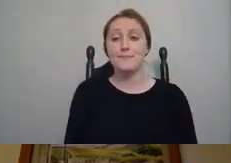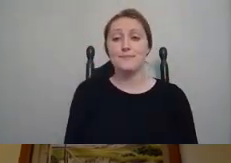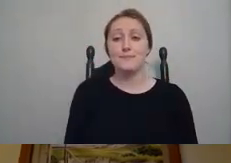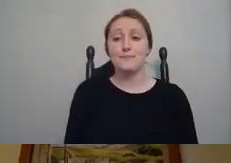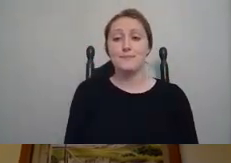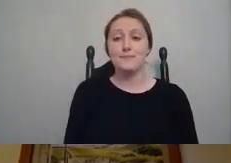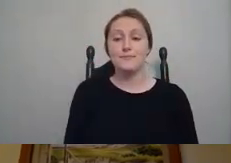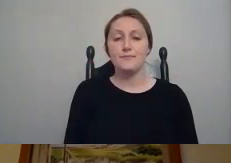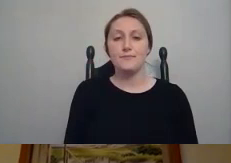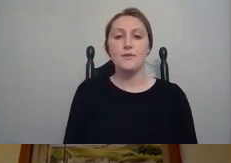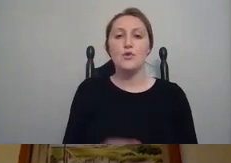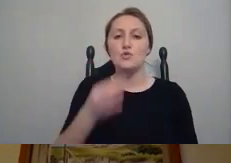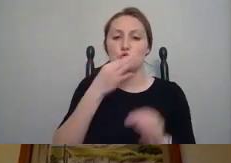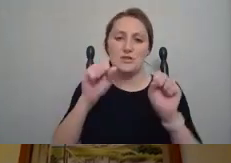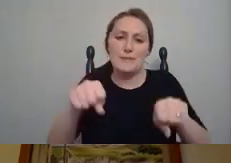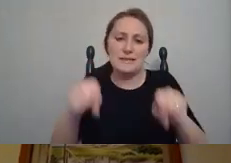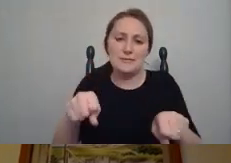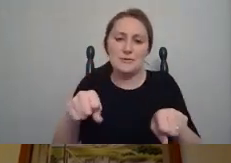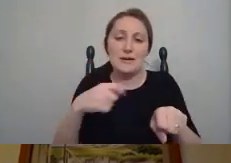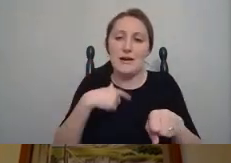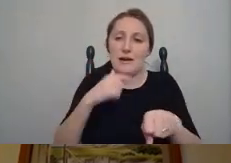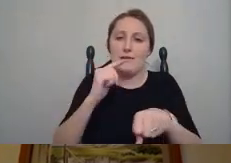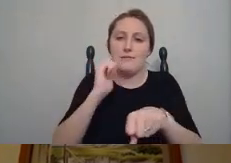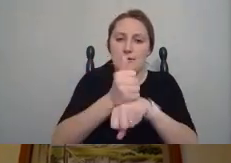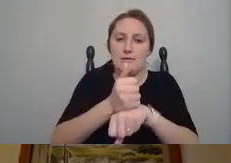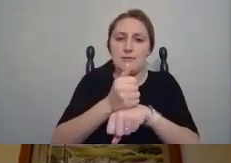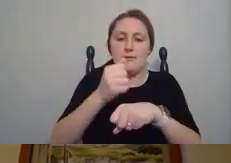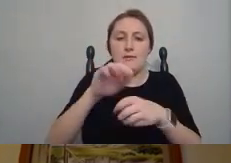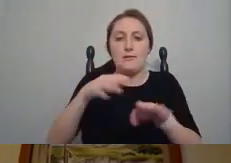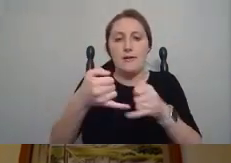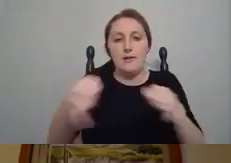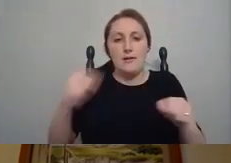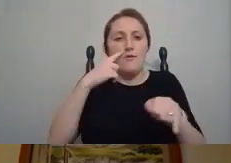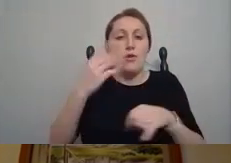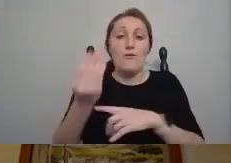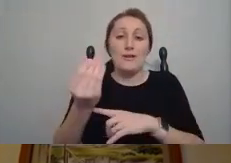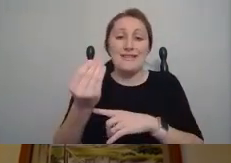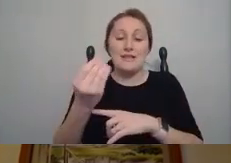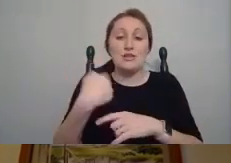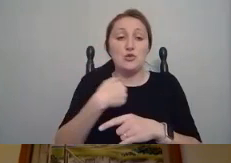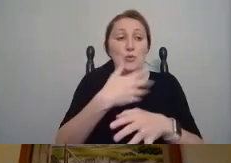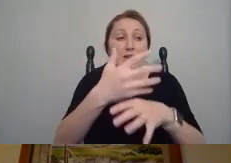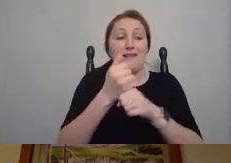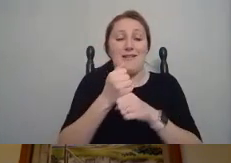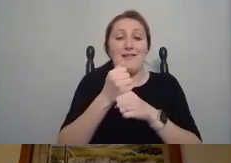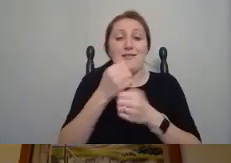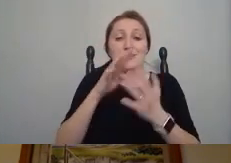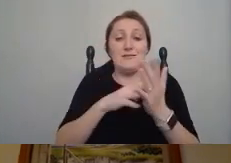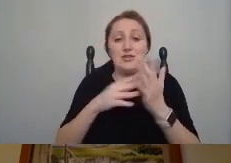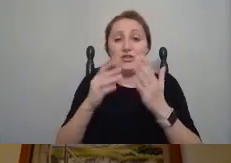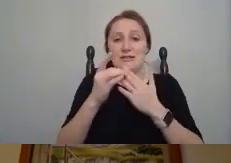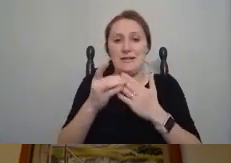We're going to do that as soon as we can. I set the deadline for the 14th. We got our scheduling guidance less than a week ago. So